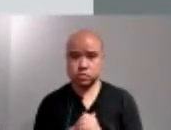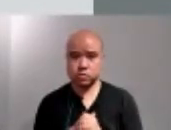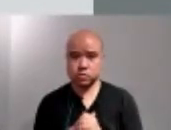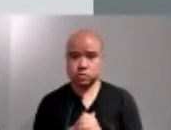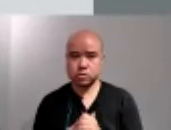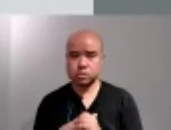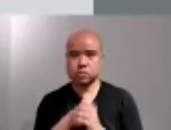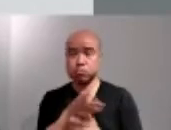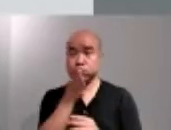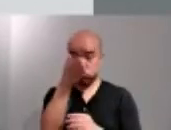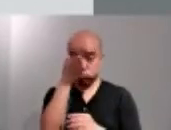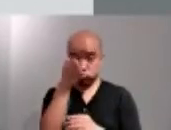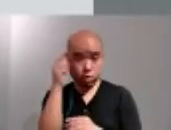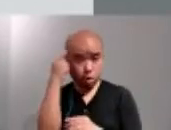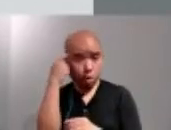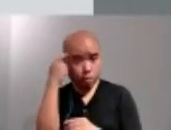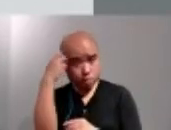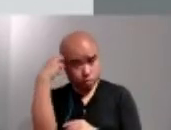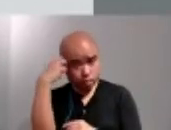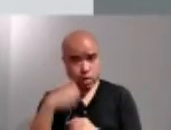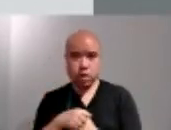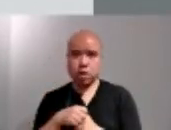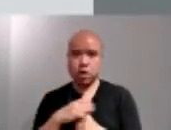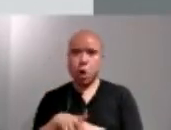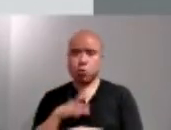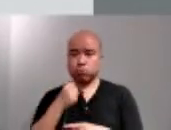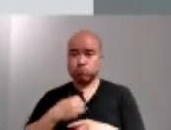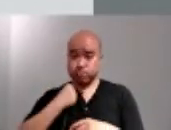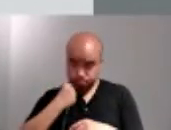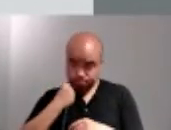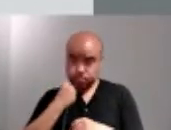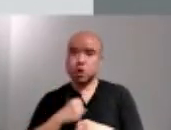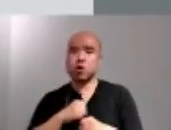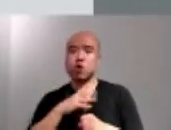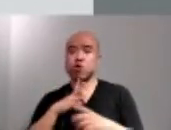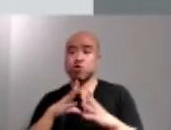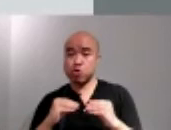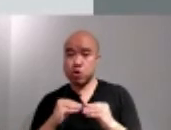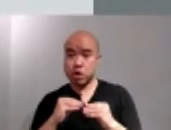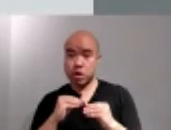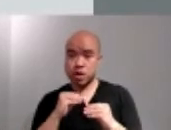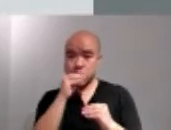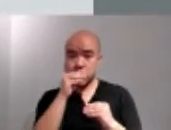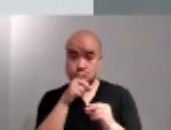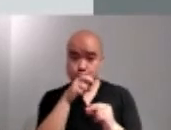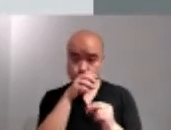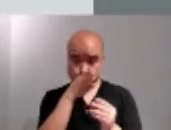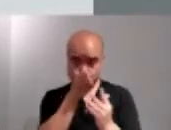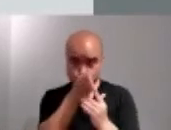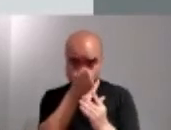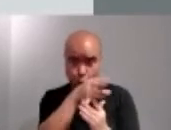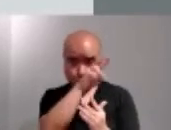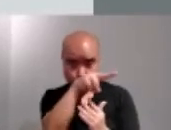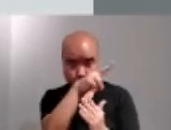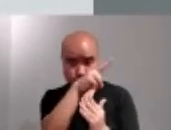positive mindset, power of execution, efforts to get a colleague. The first one is a